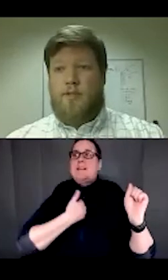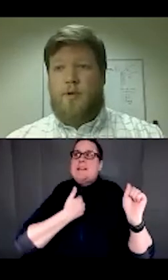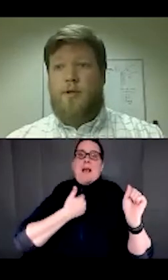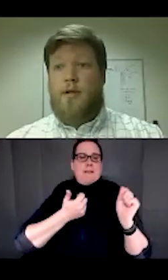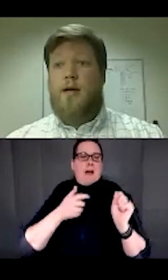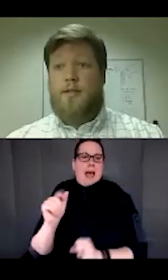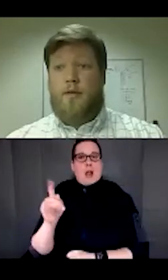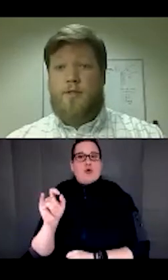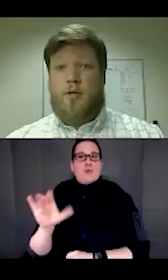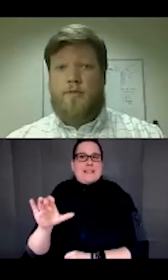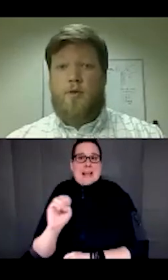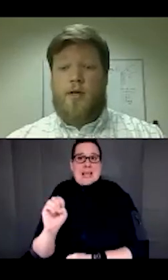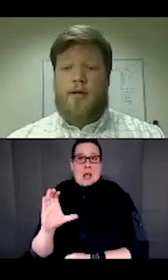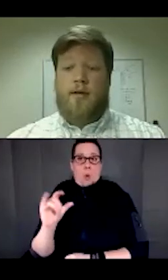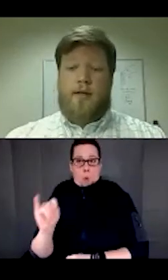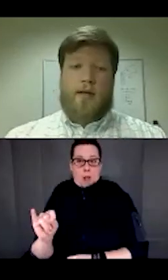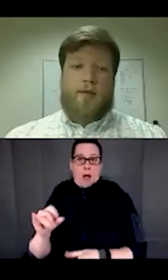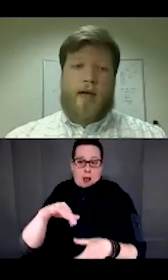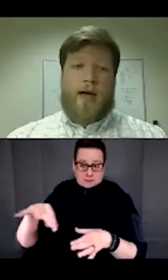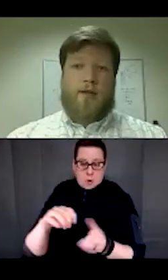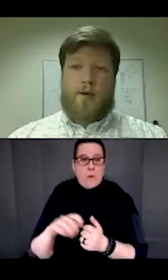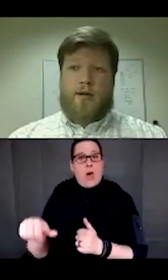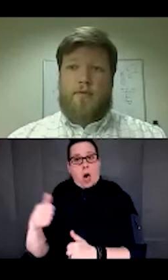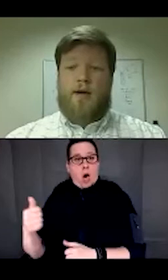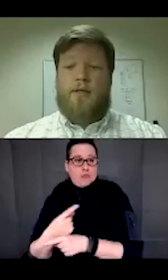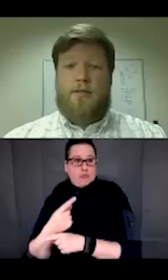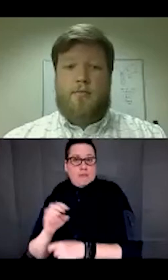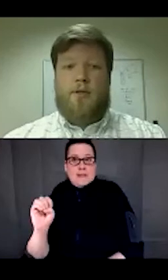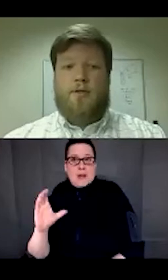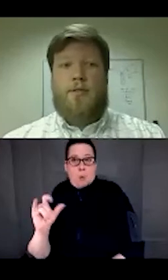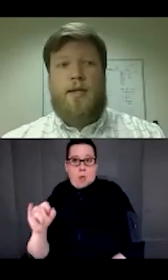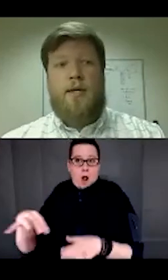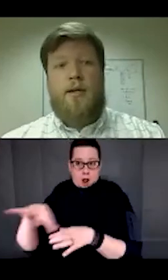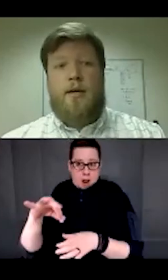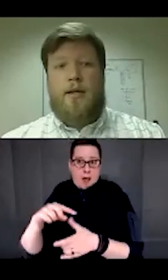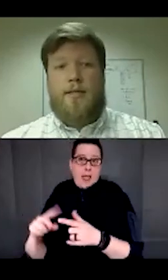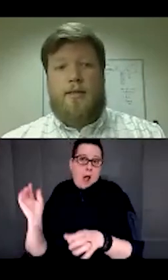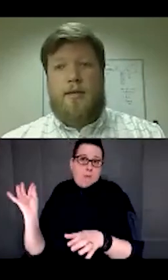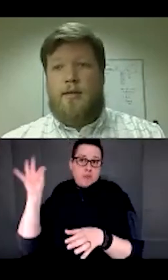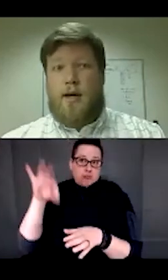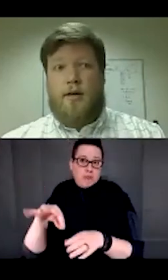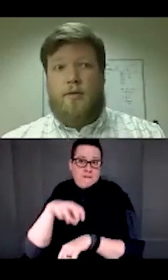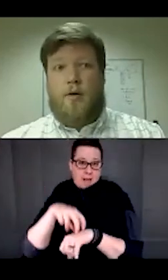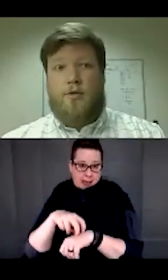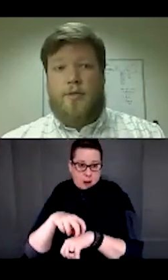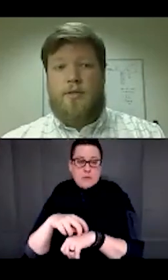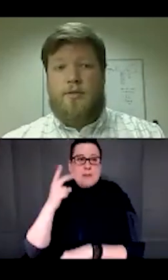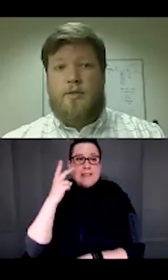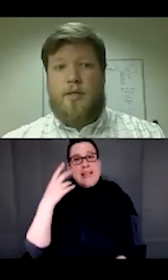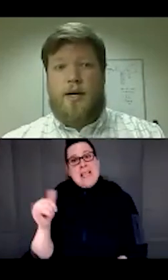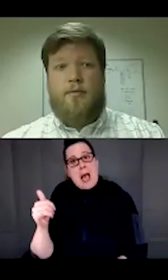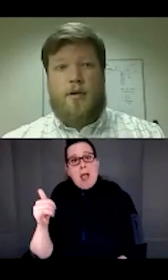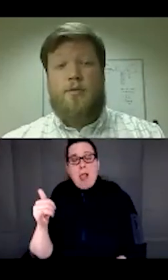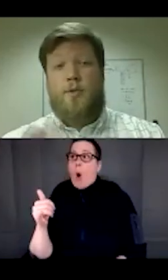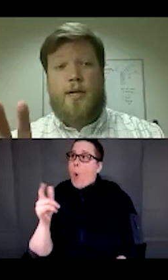some typical non-self-destructive E. coli, and then we add a threatening virus, what you'll see is that the yellow altruistic